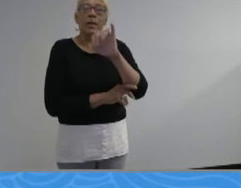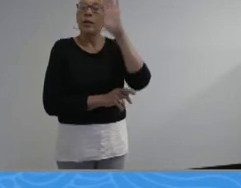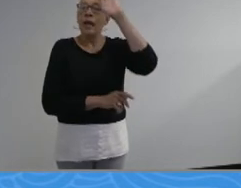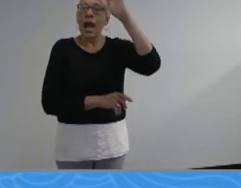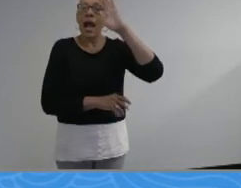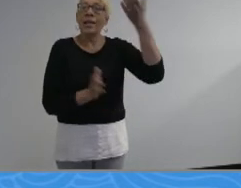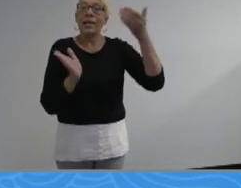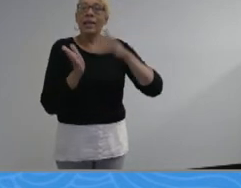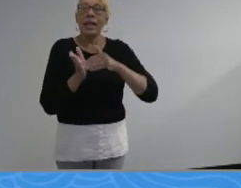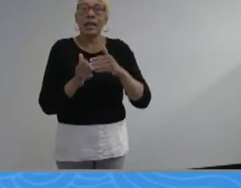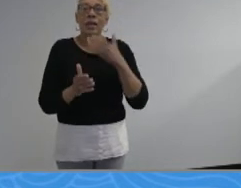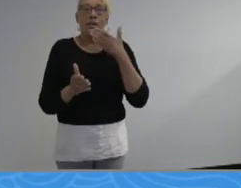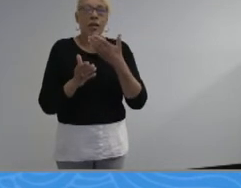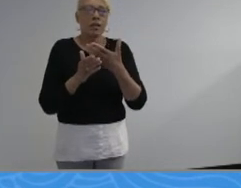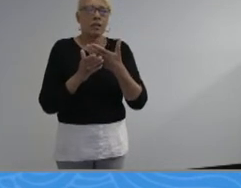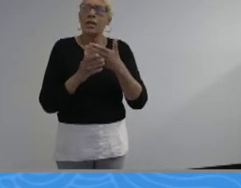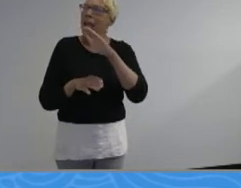again.